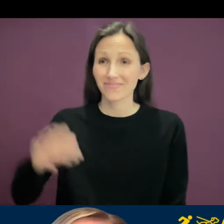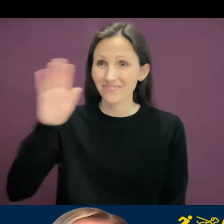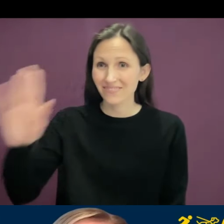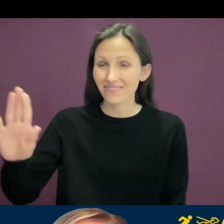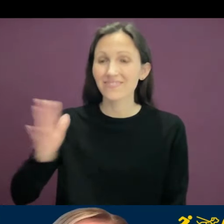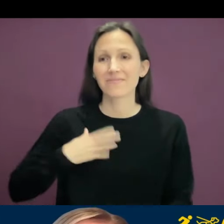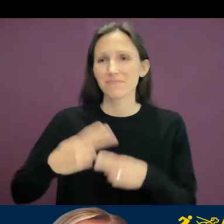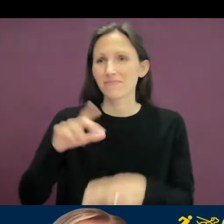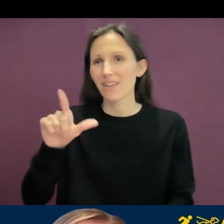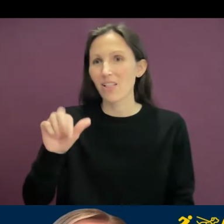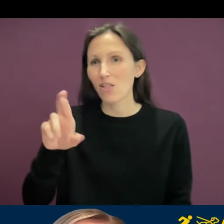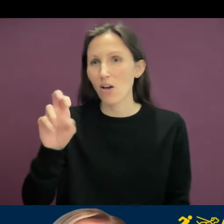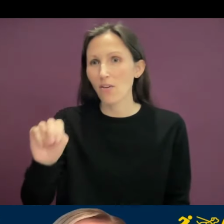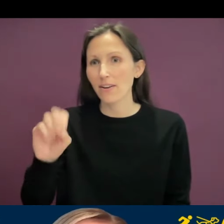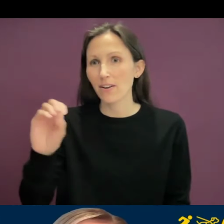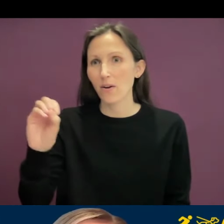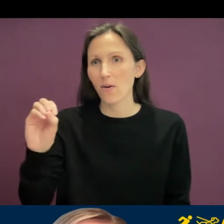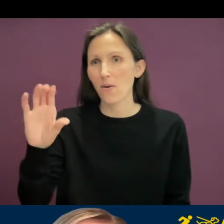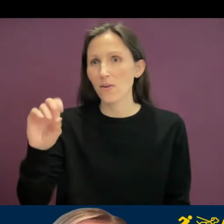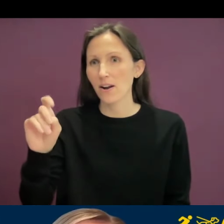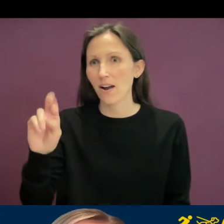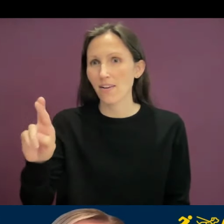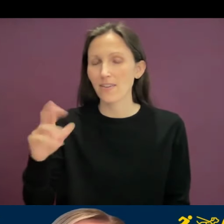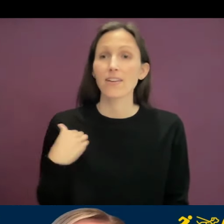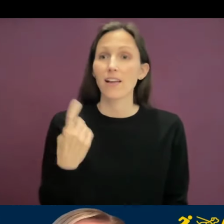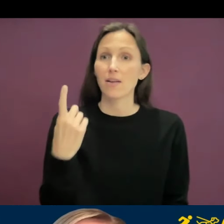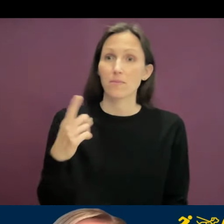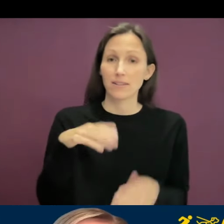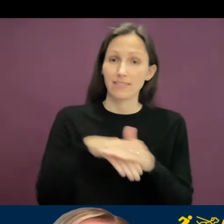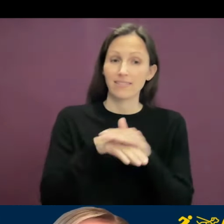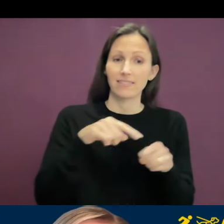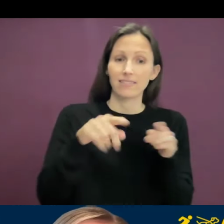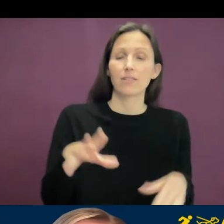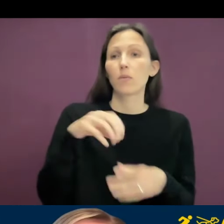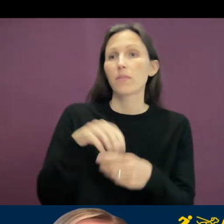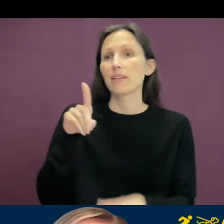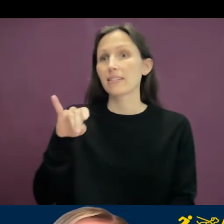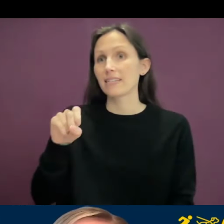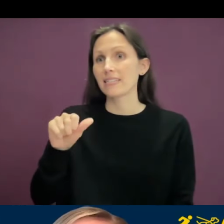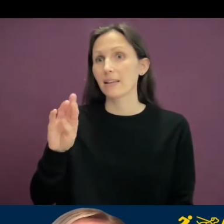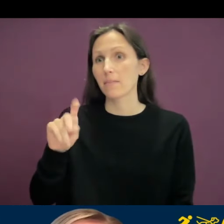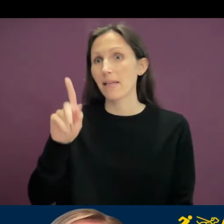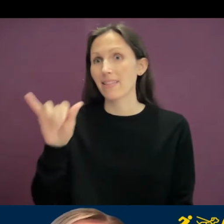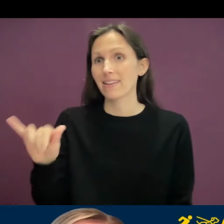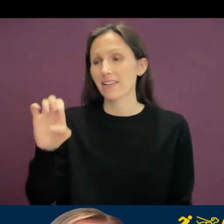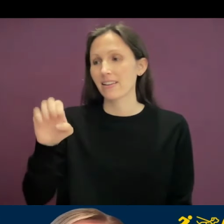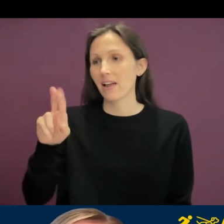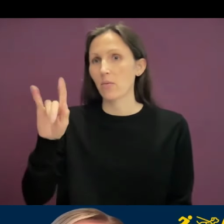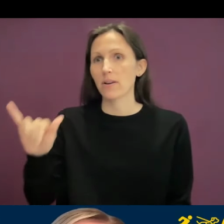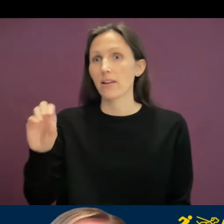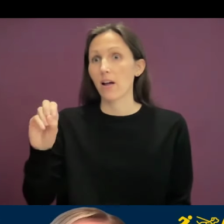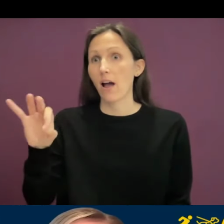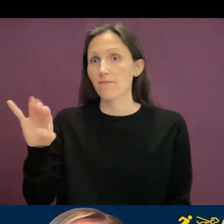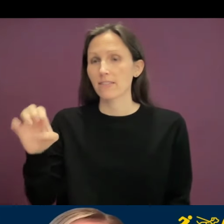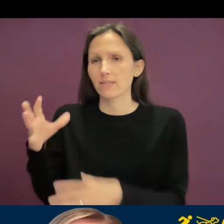Hi, my name's Lauren O'Connor, and I'm one of the accessibility specialists within the Disability Equity Office, which is situated within